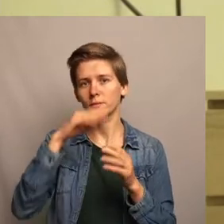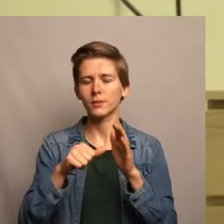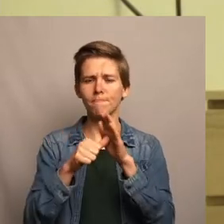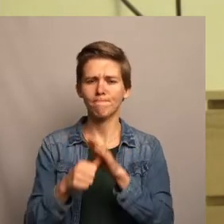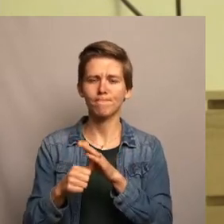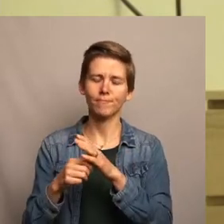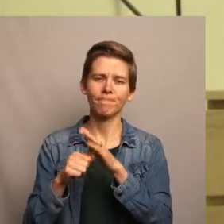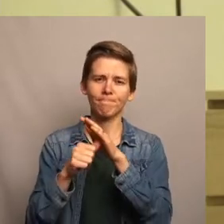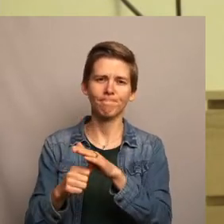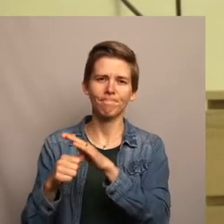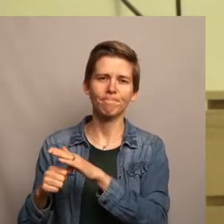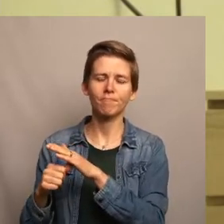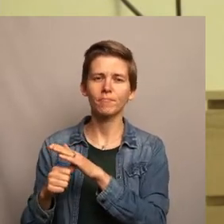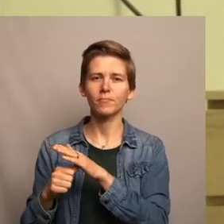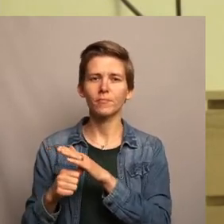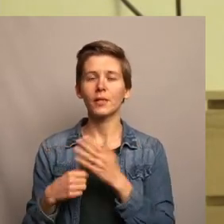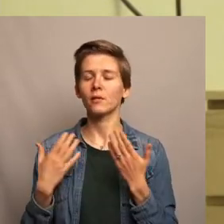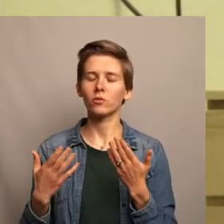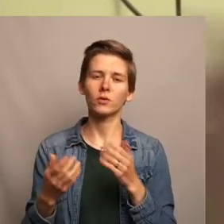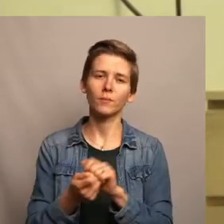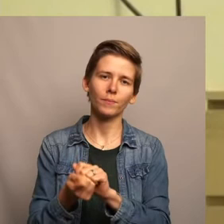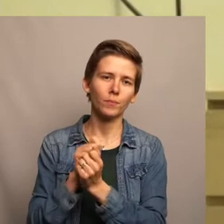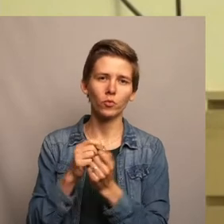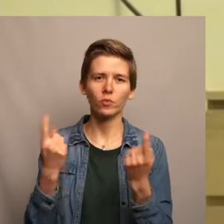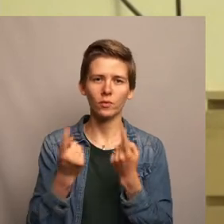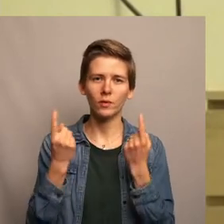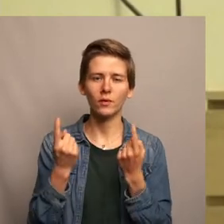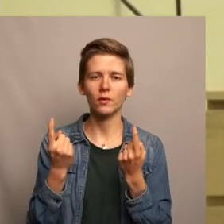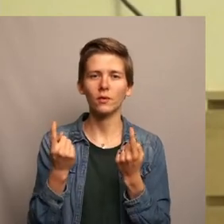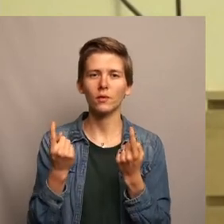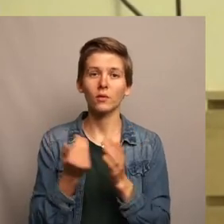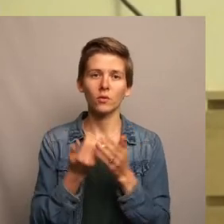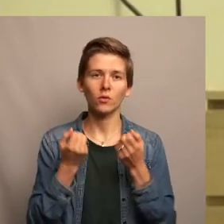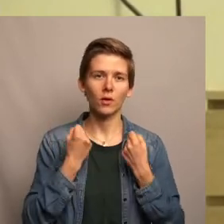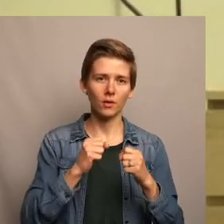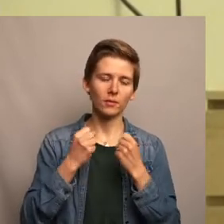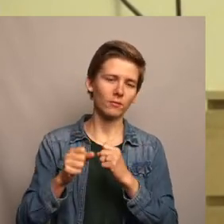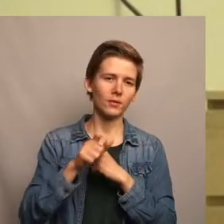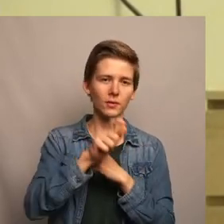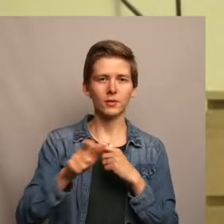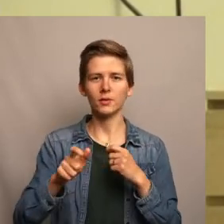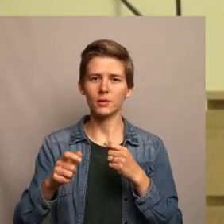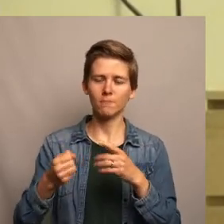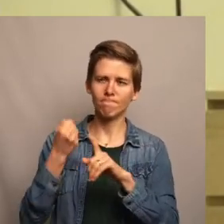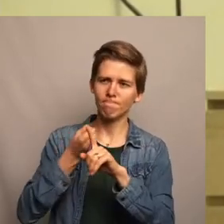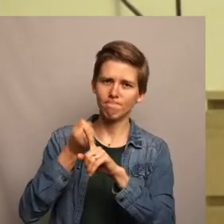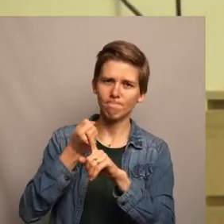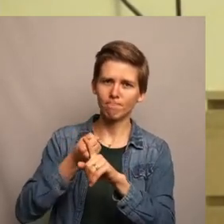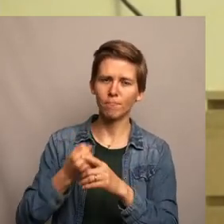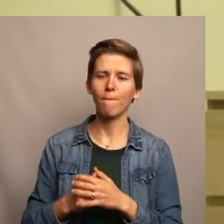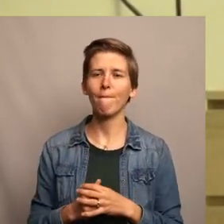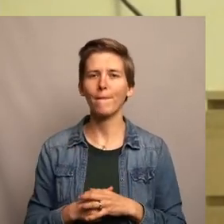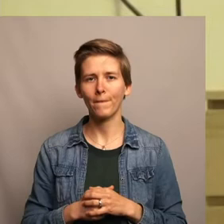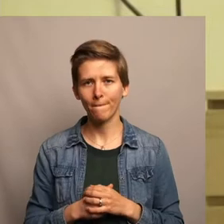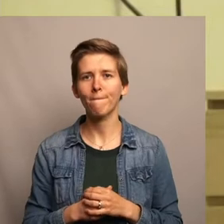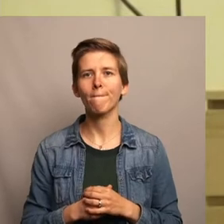been rectified to a great extent now due to the work that activists like Helsinki and communities have done on ground. But at the same